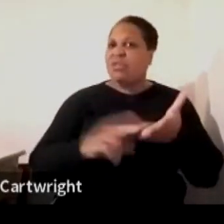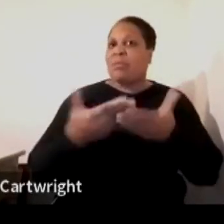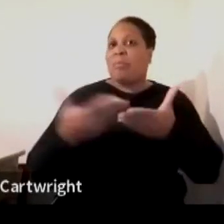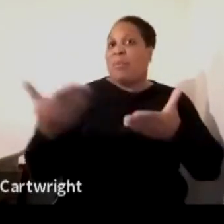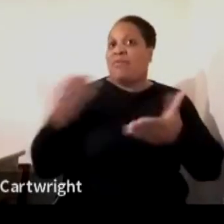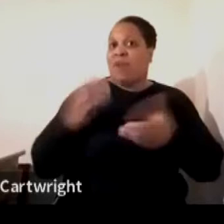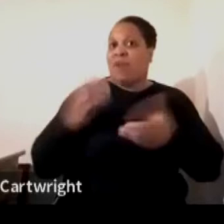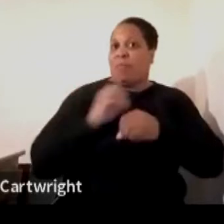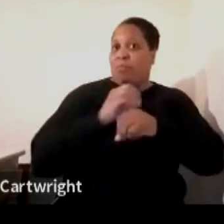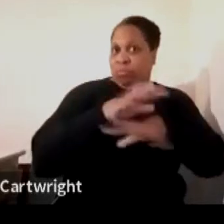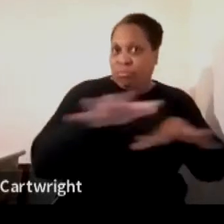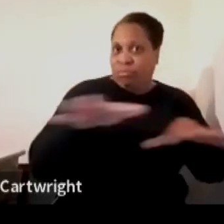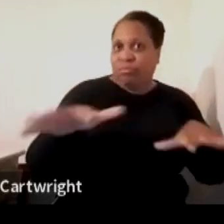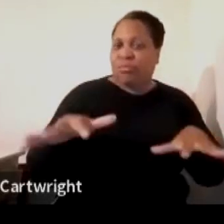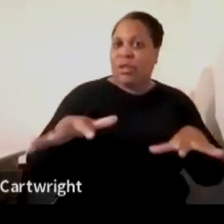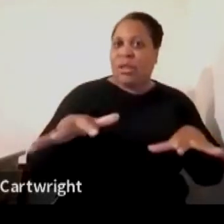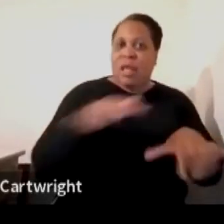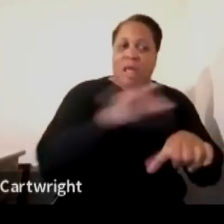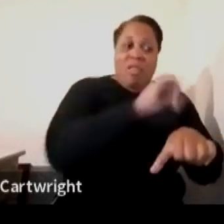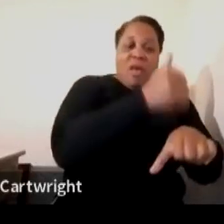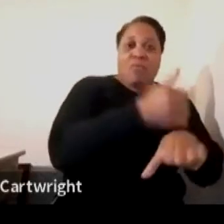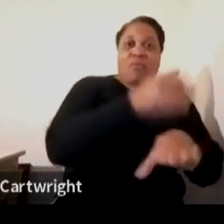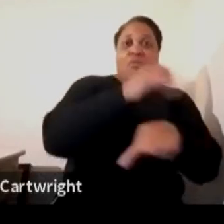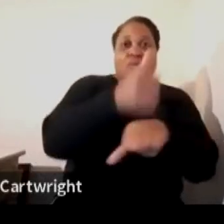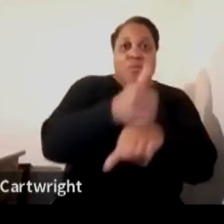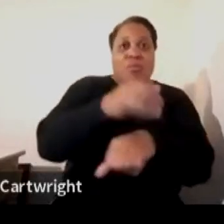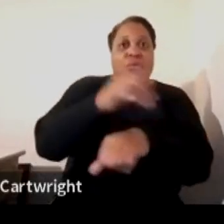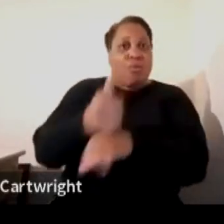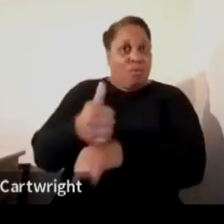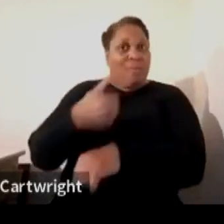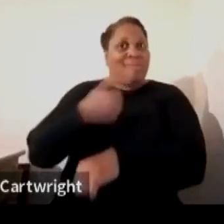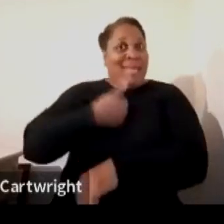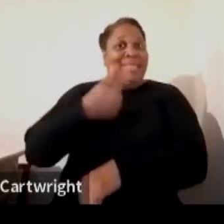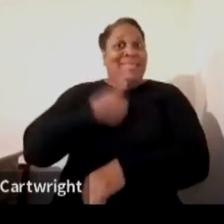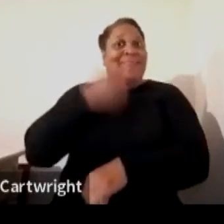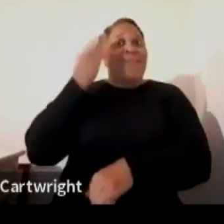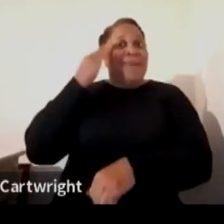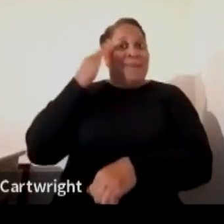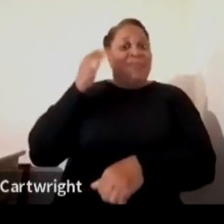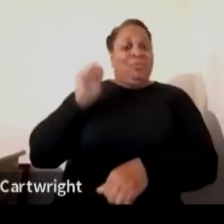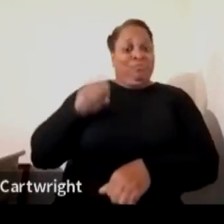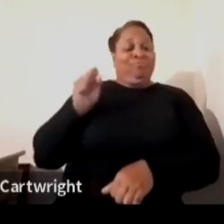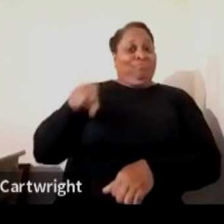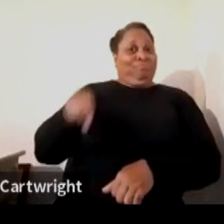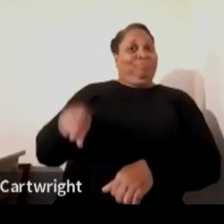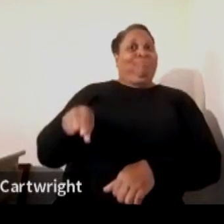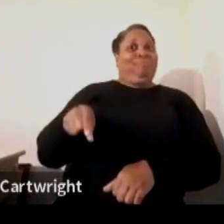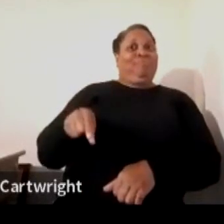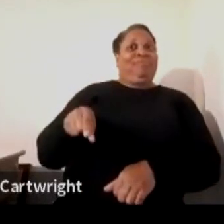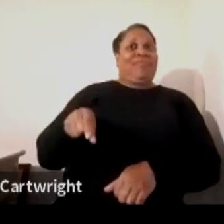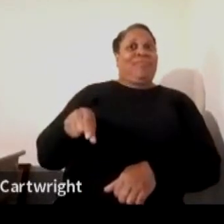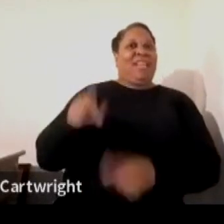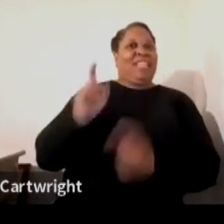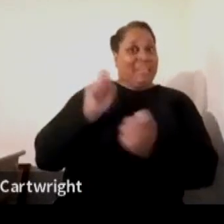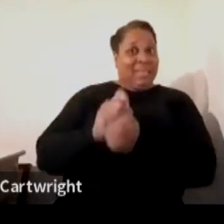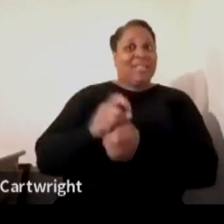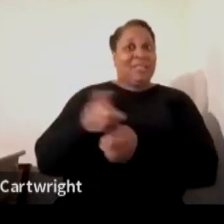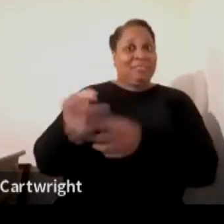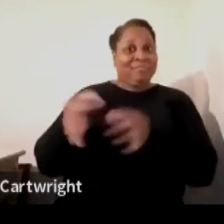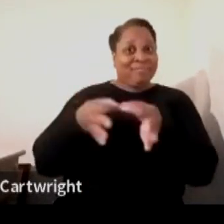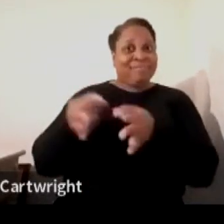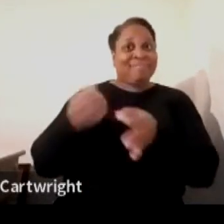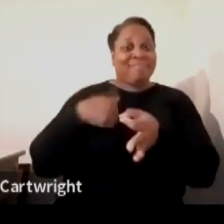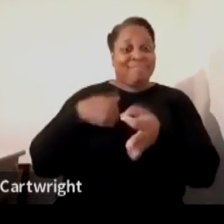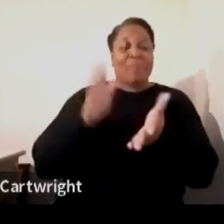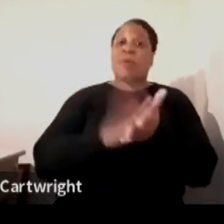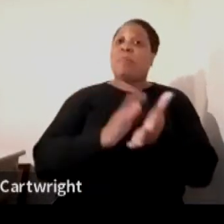actually sequenced that vector myself. So I know firsthand it is exactly what they're saying. And I have a paper